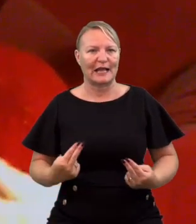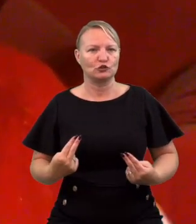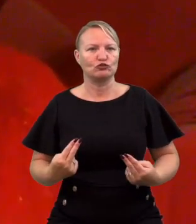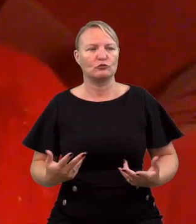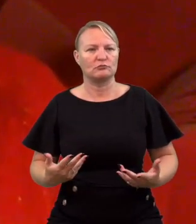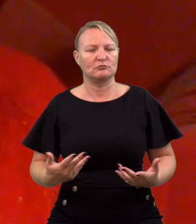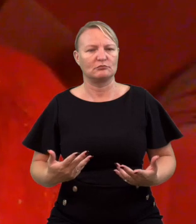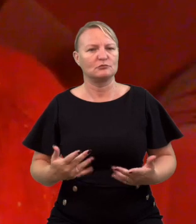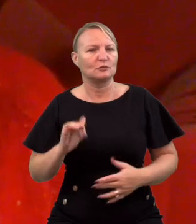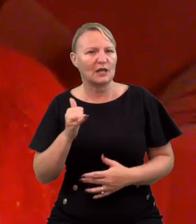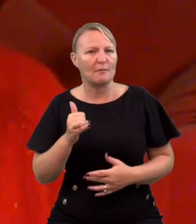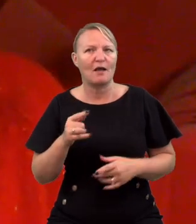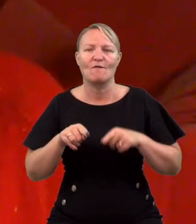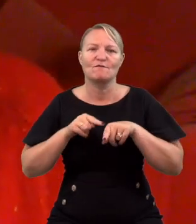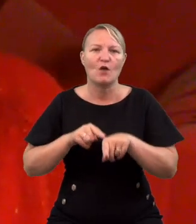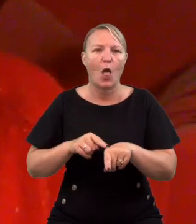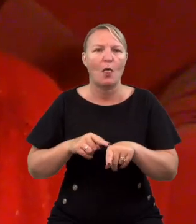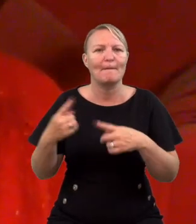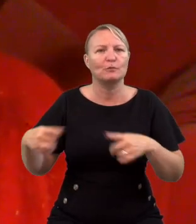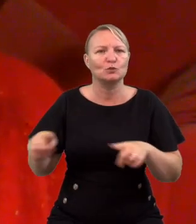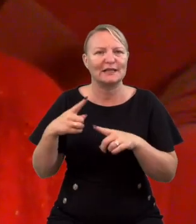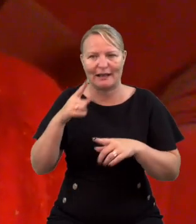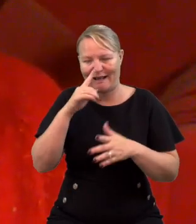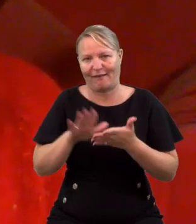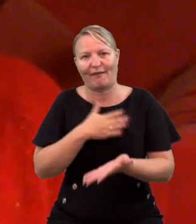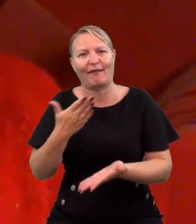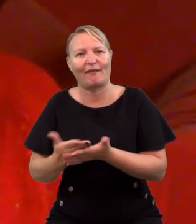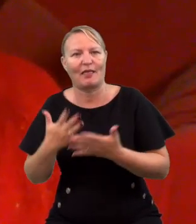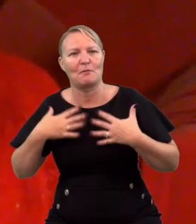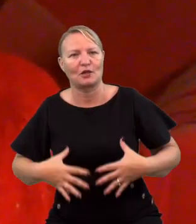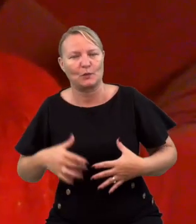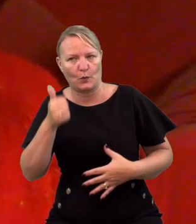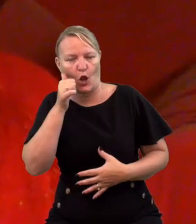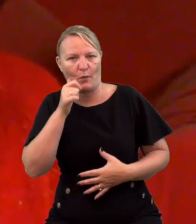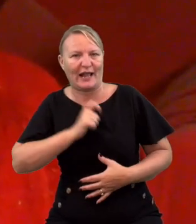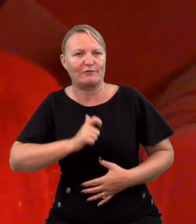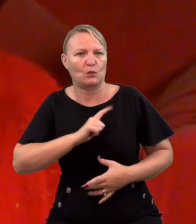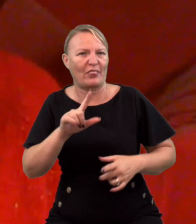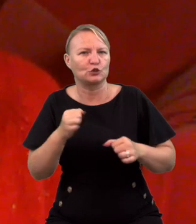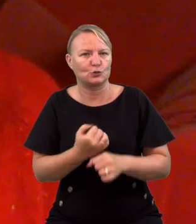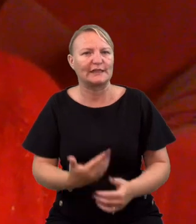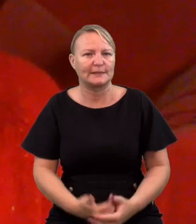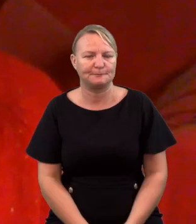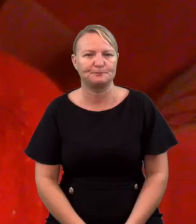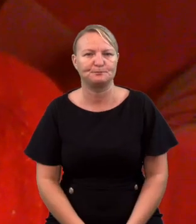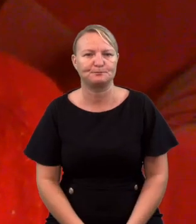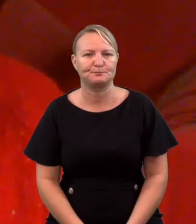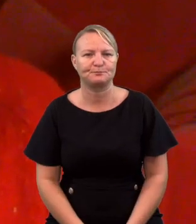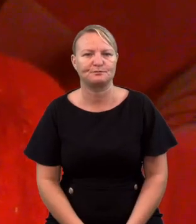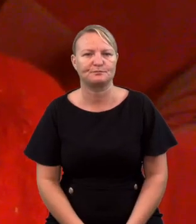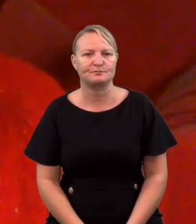of tension, and especially in the music. That's how we understand a lot of what's happening with that character.